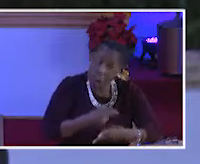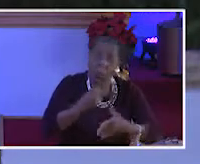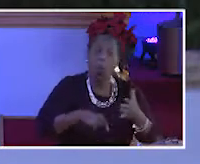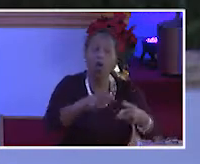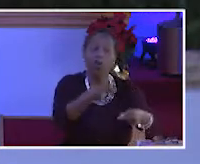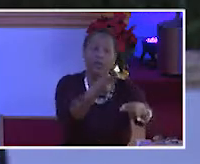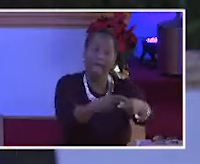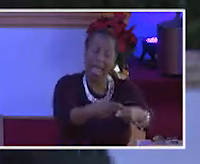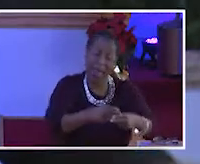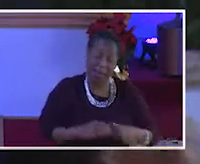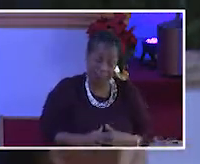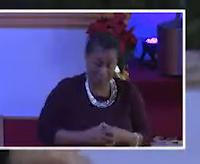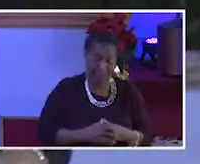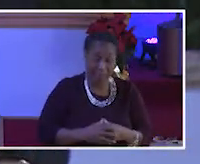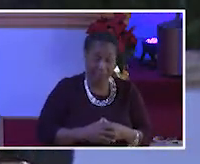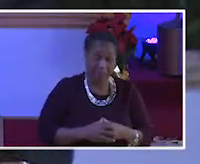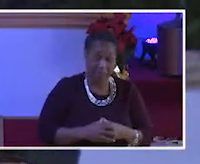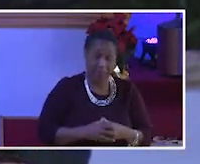name it.